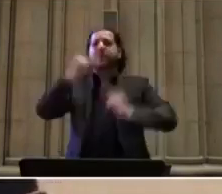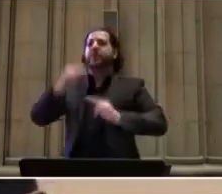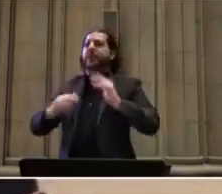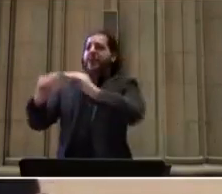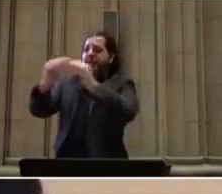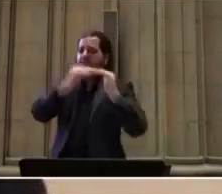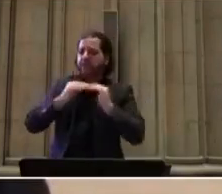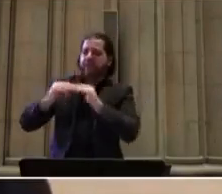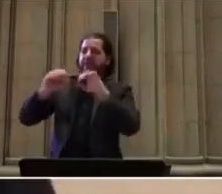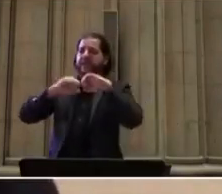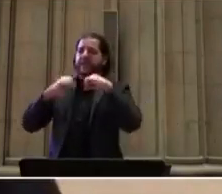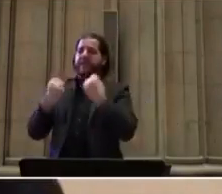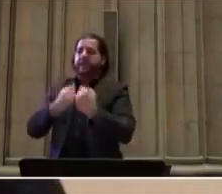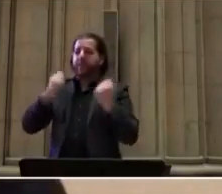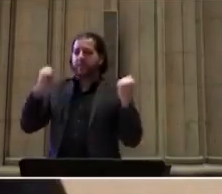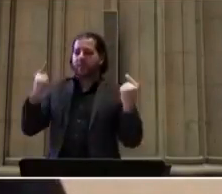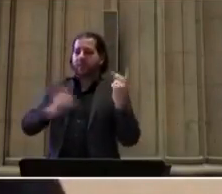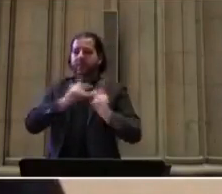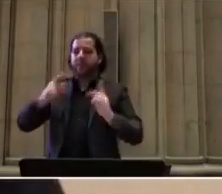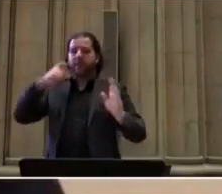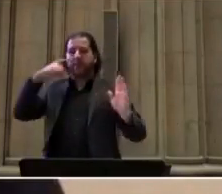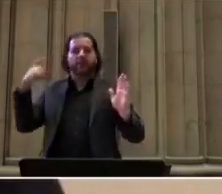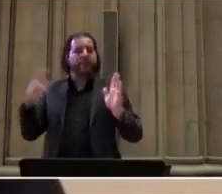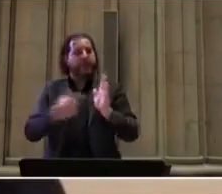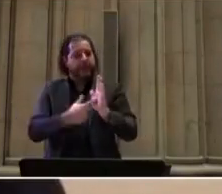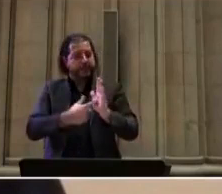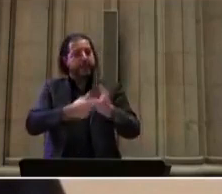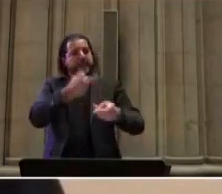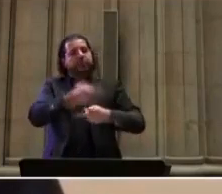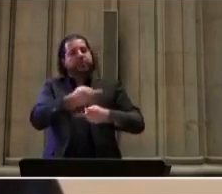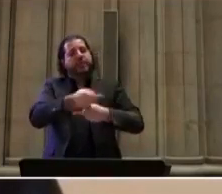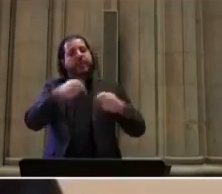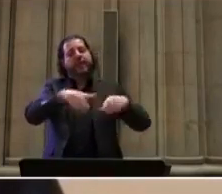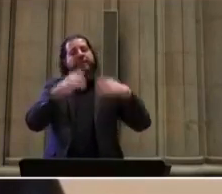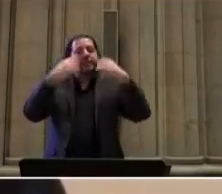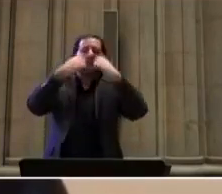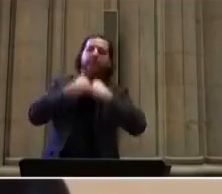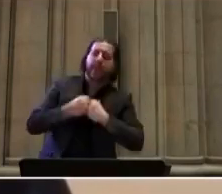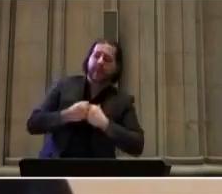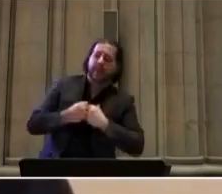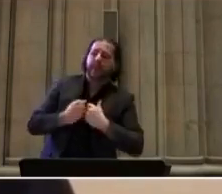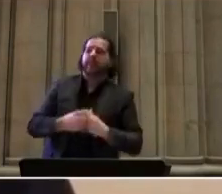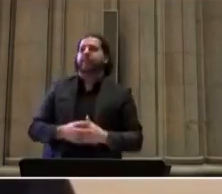all persons are recognized and treated as sacred.